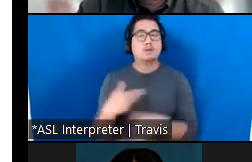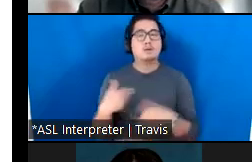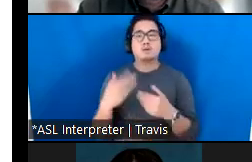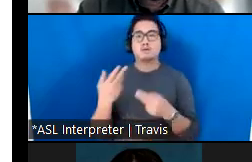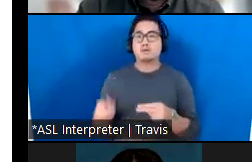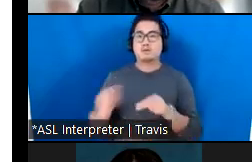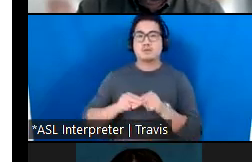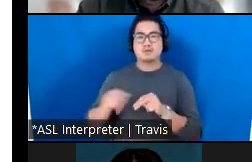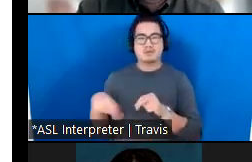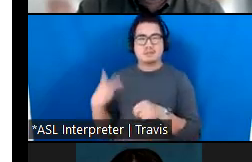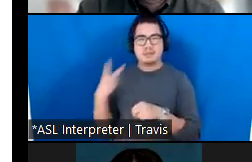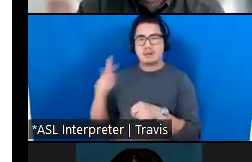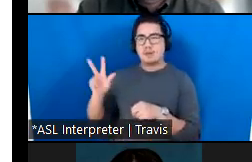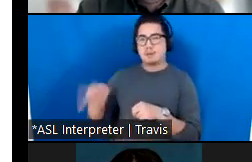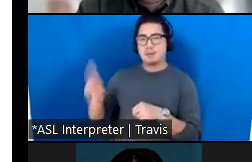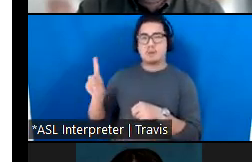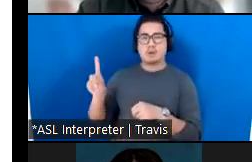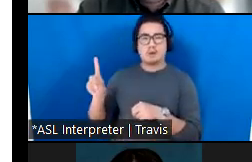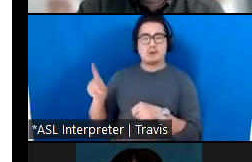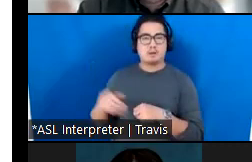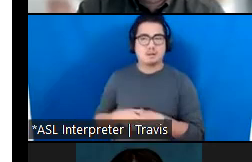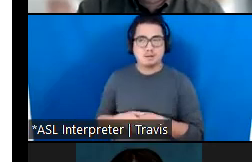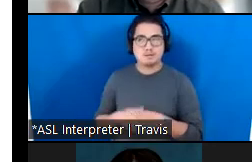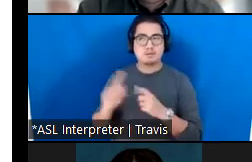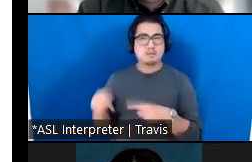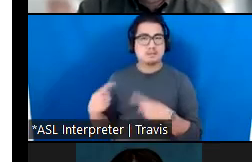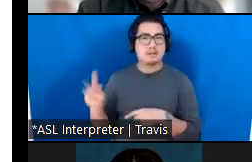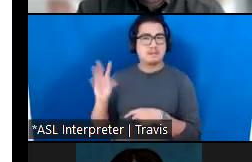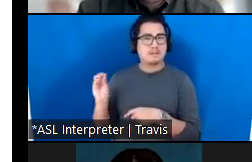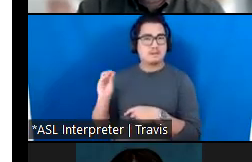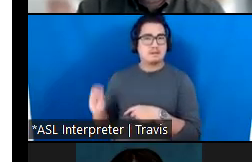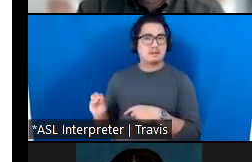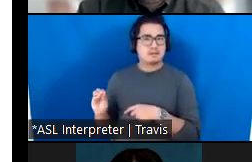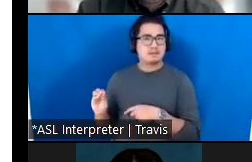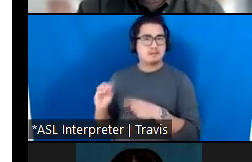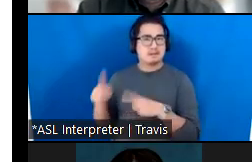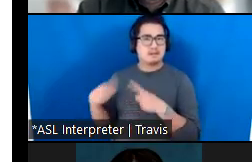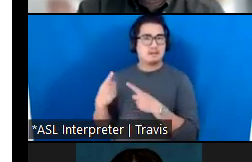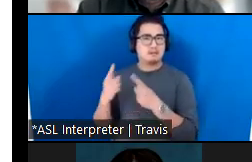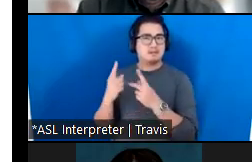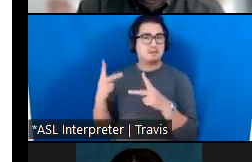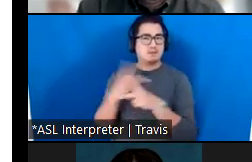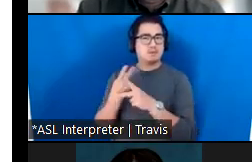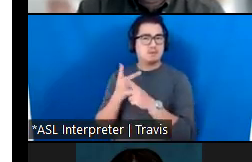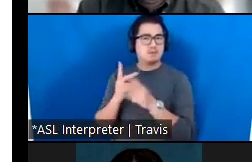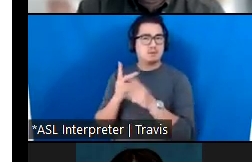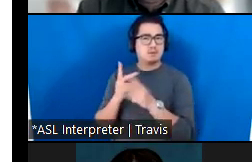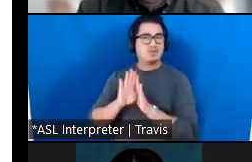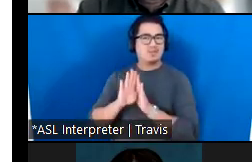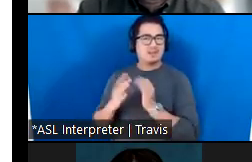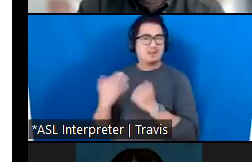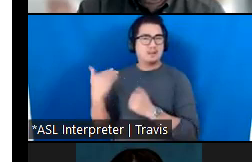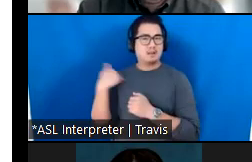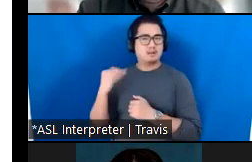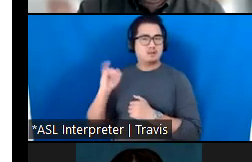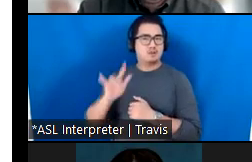you can see there, by almost 50% from the most recent peak there in mid-July. Just so you get a sense